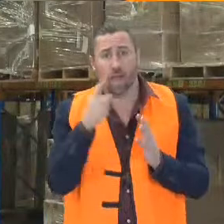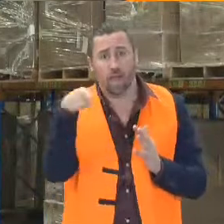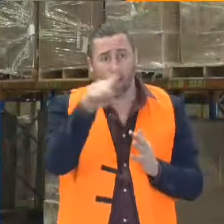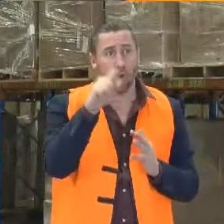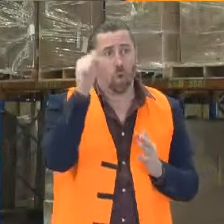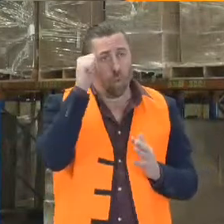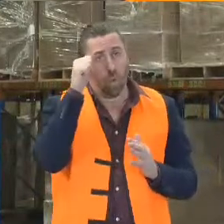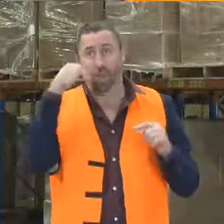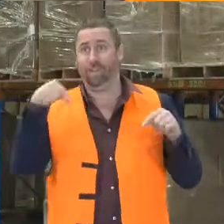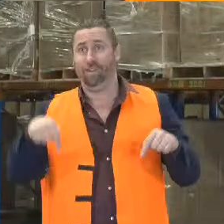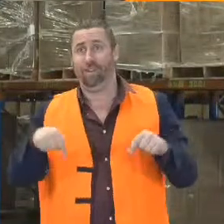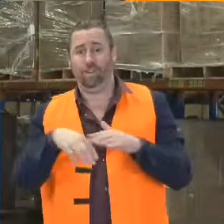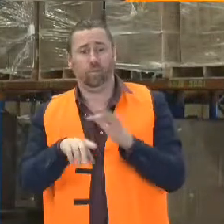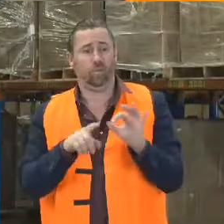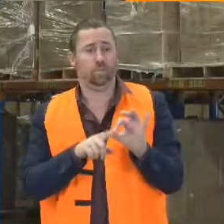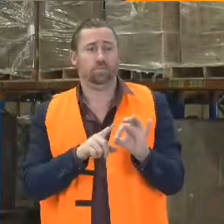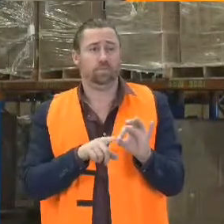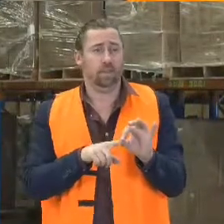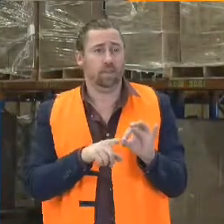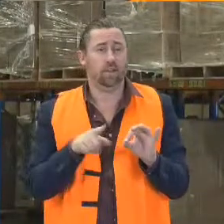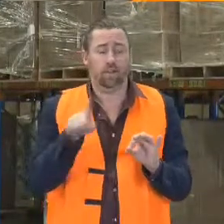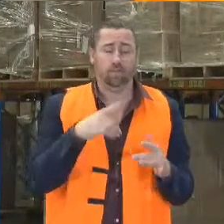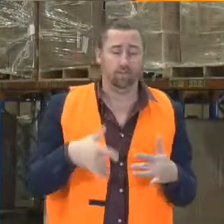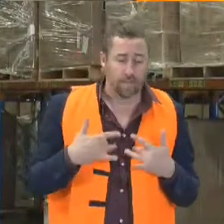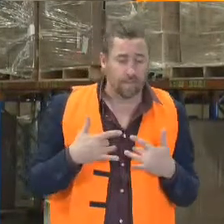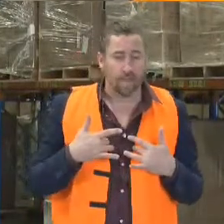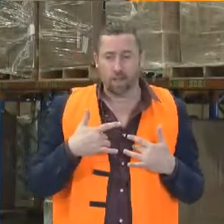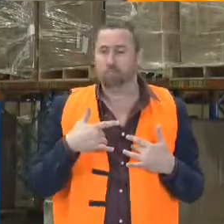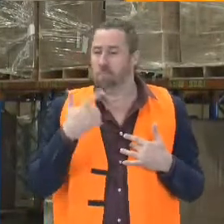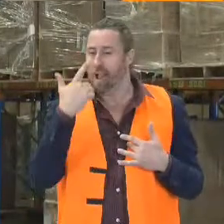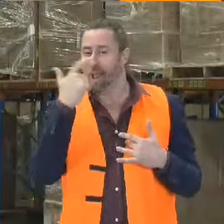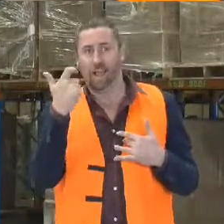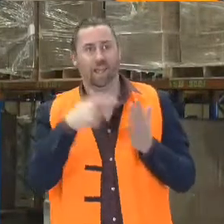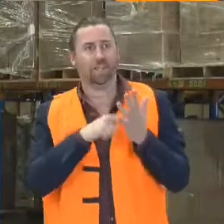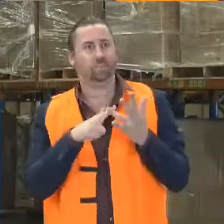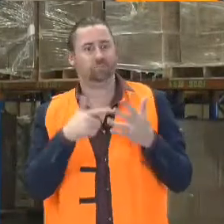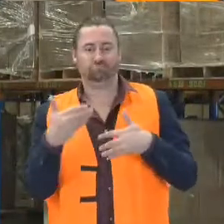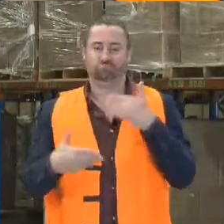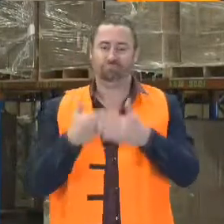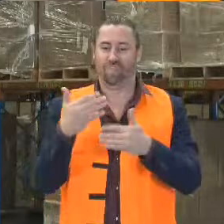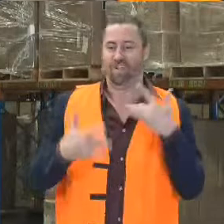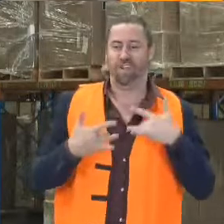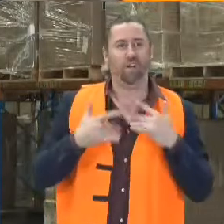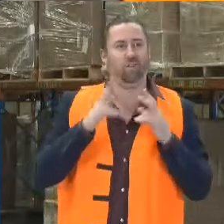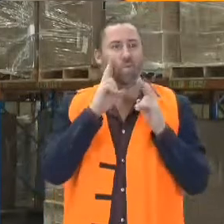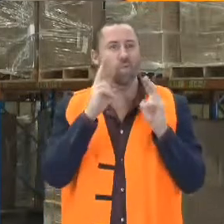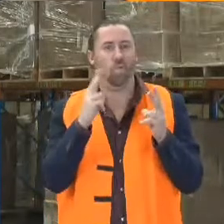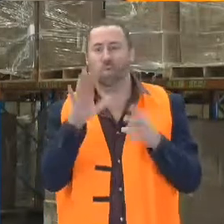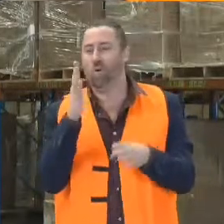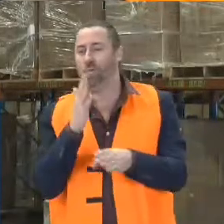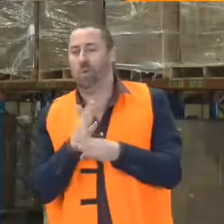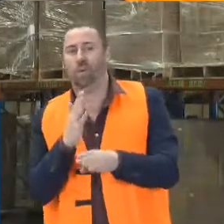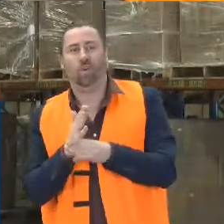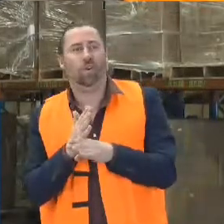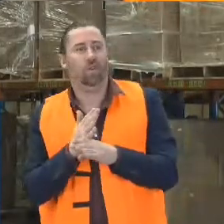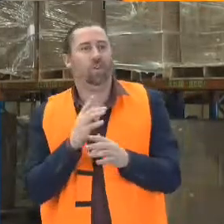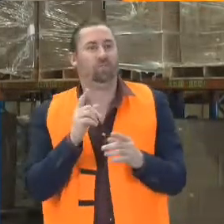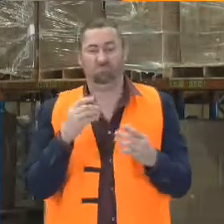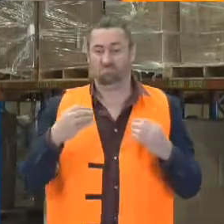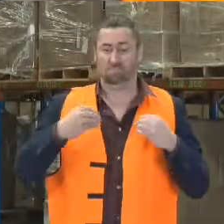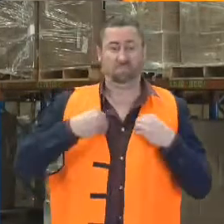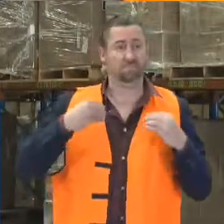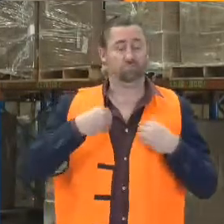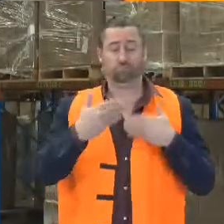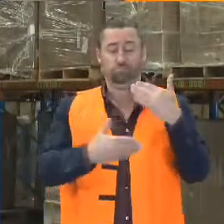sense that they can go about their daily lives, they can go to work, they can conduct their